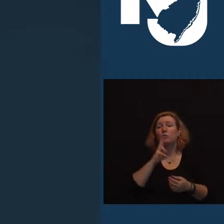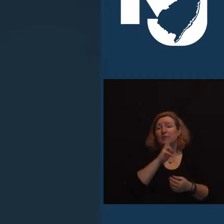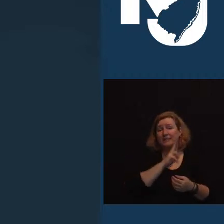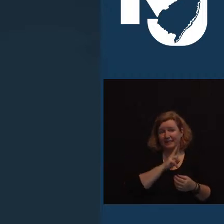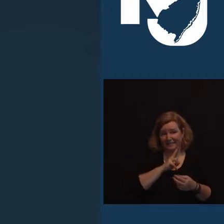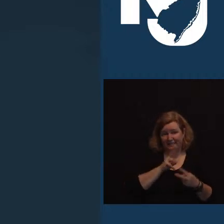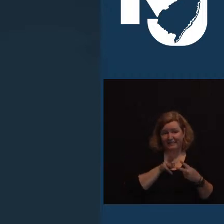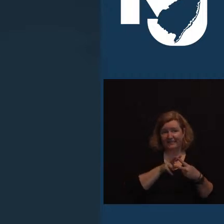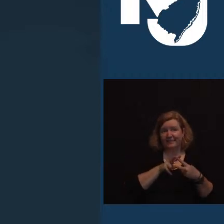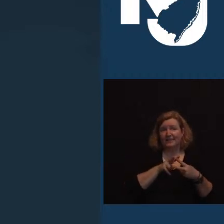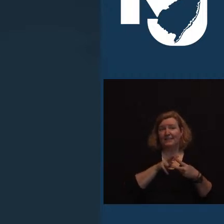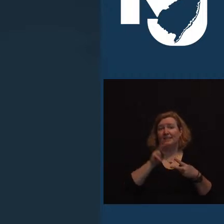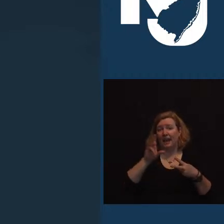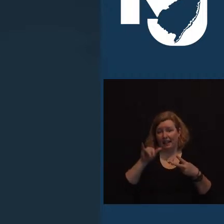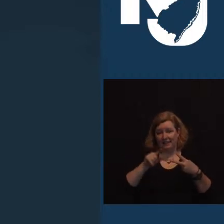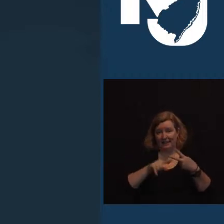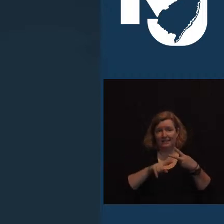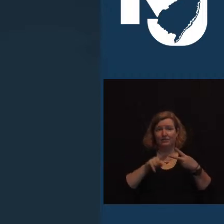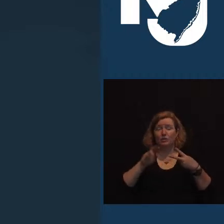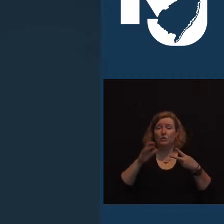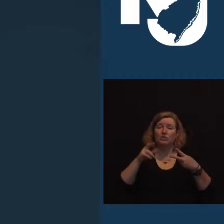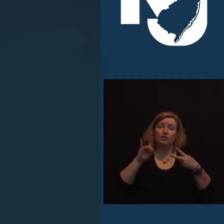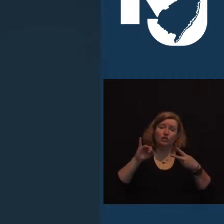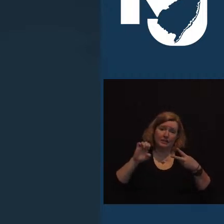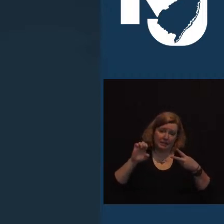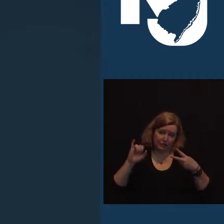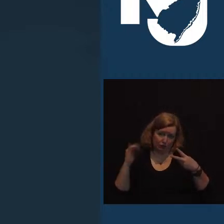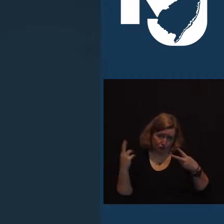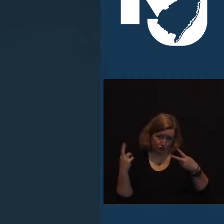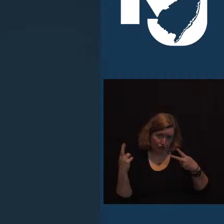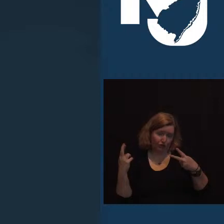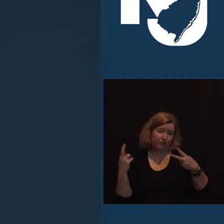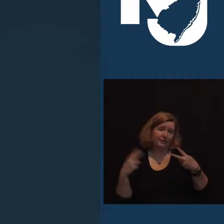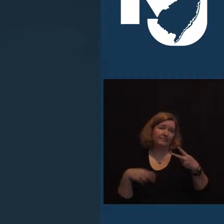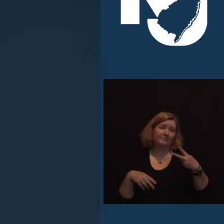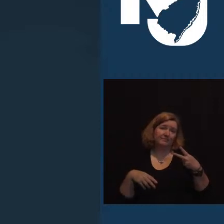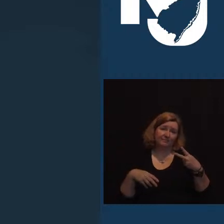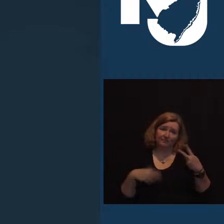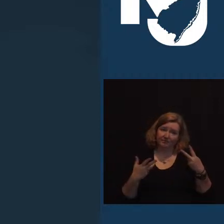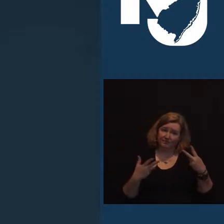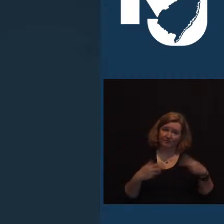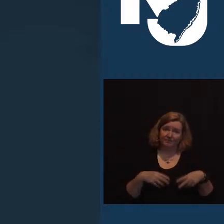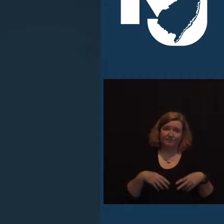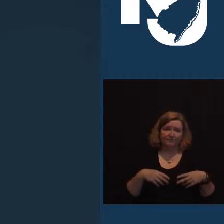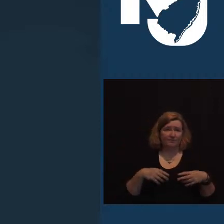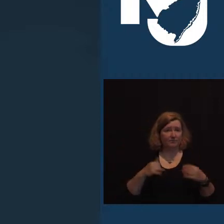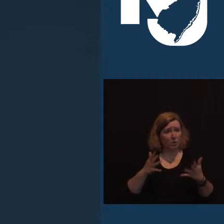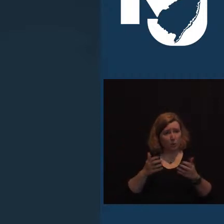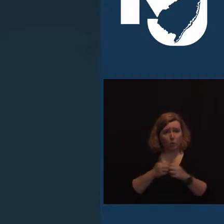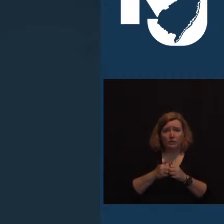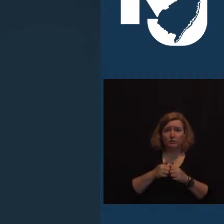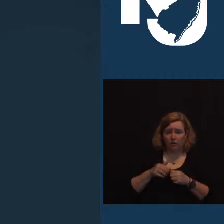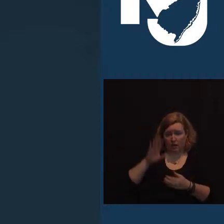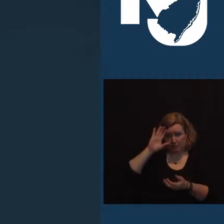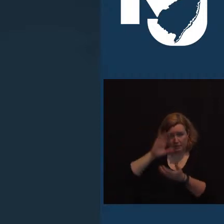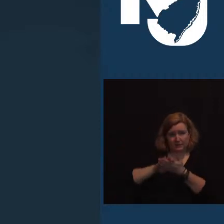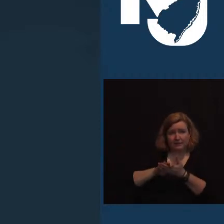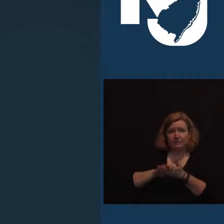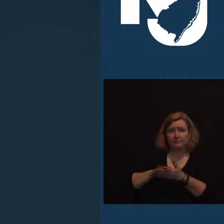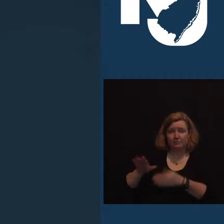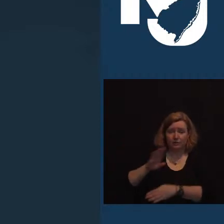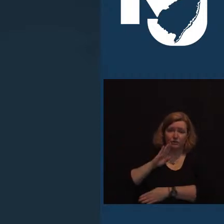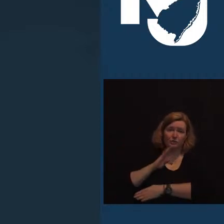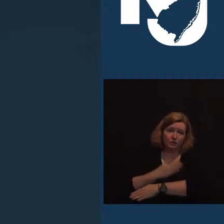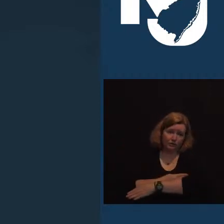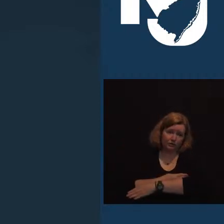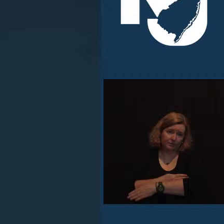Jr. So that's Richard, Dad, and Kelly, and I had the great honor of speaking with each of them on Monday. I did not speak with Richie, but